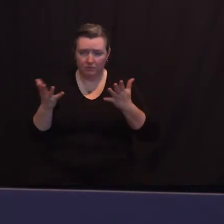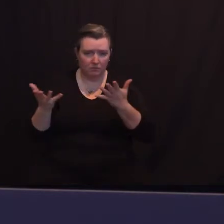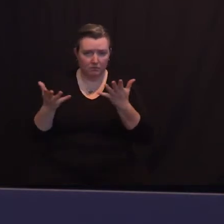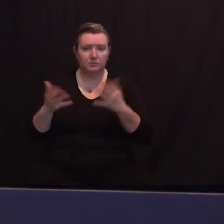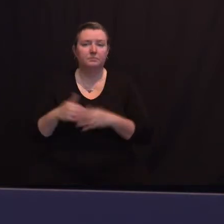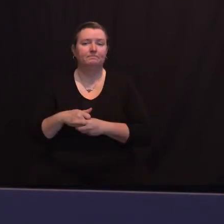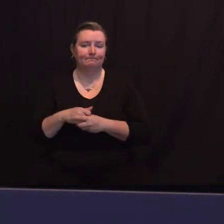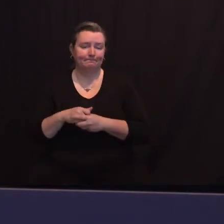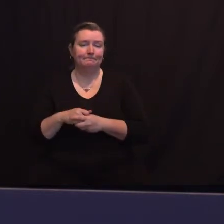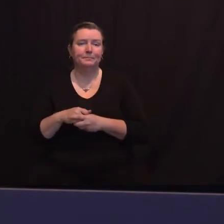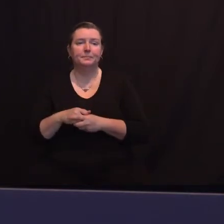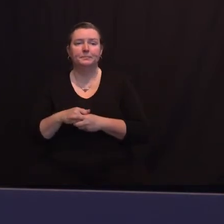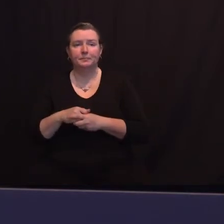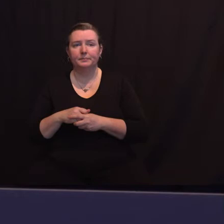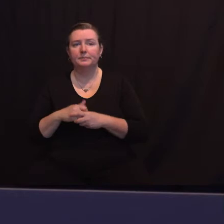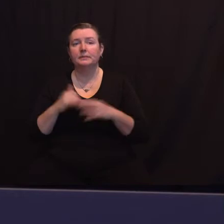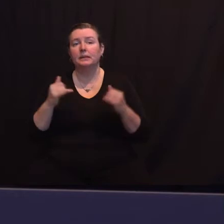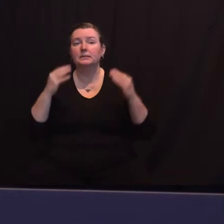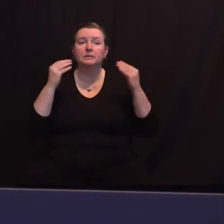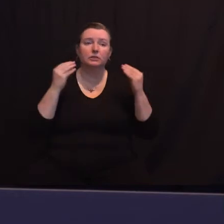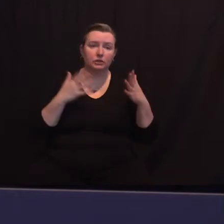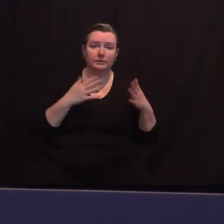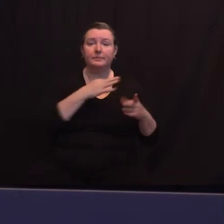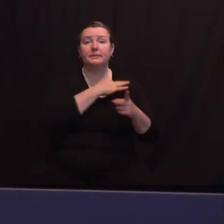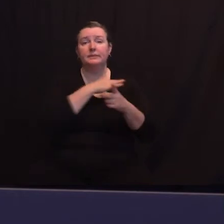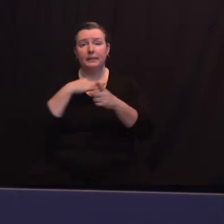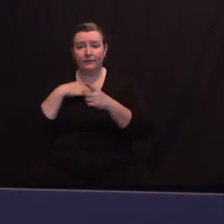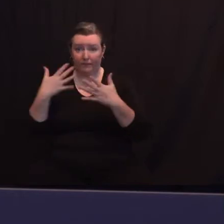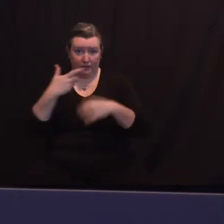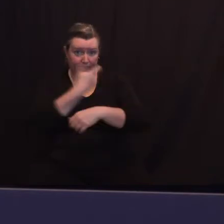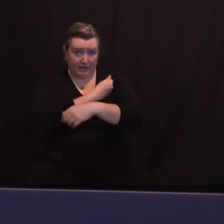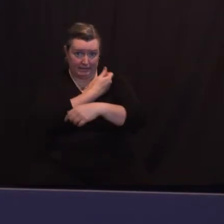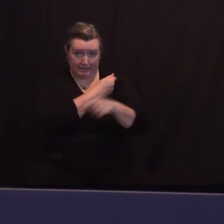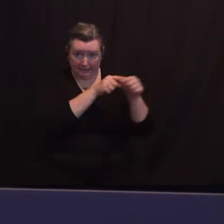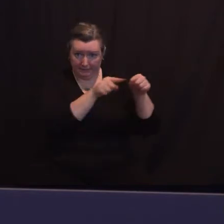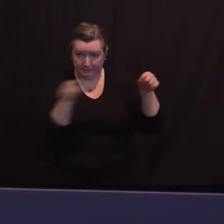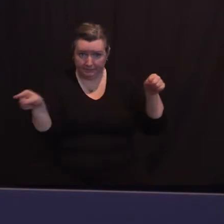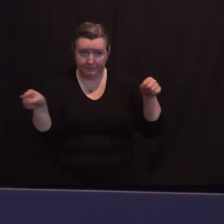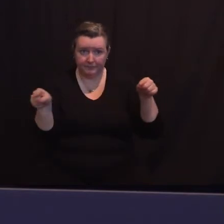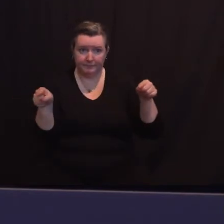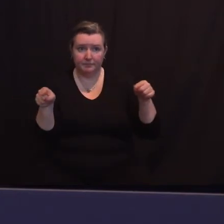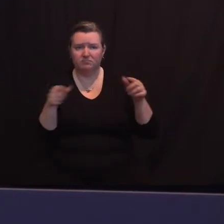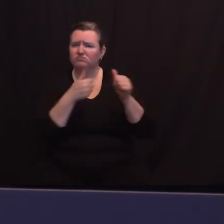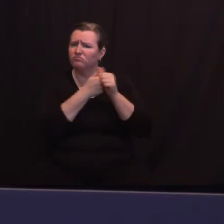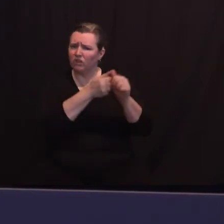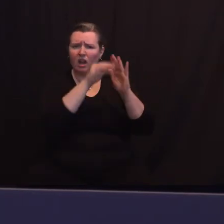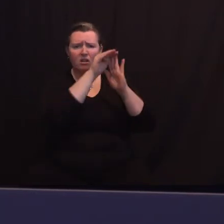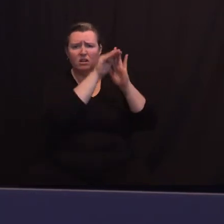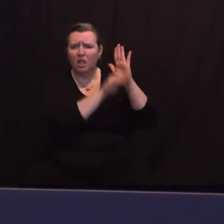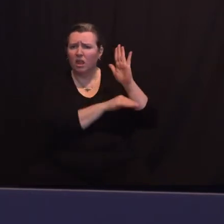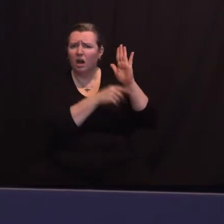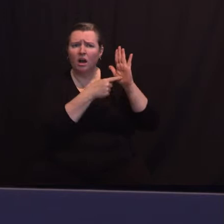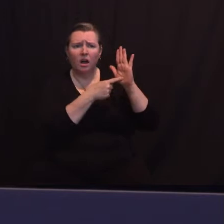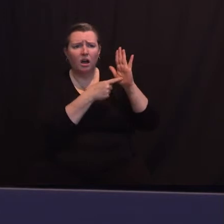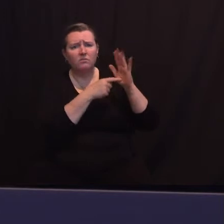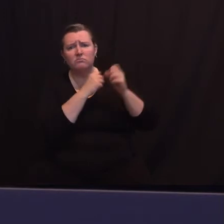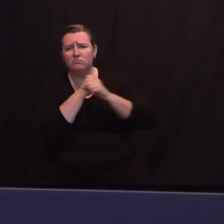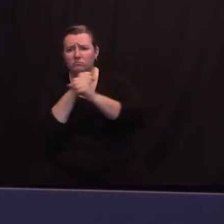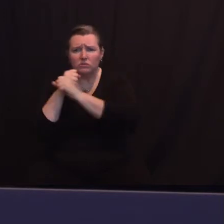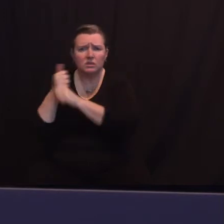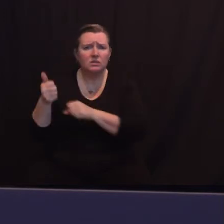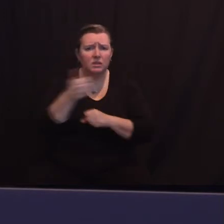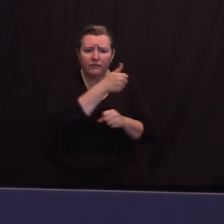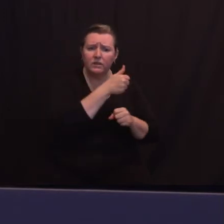Teachers and staff who have been fully vaccinated should continue to follow current guidance to protect themselves and others, including wearing a